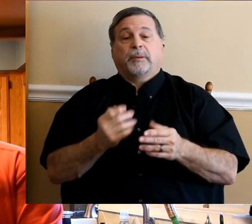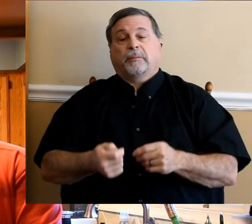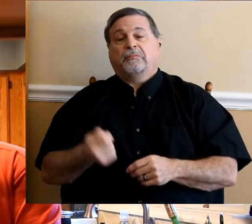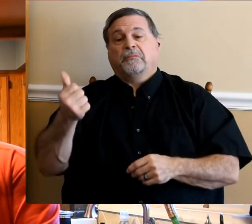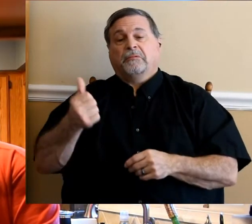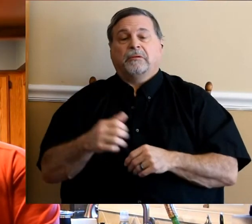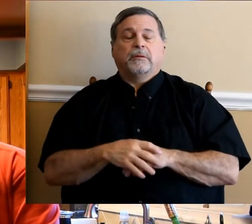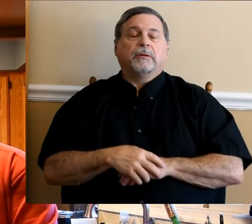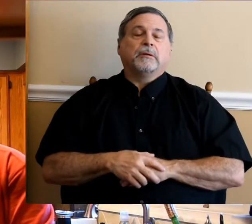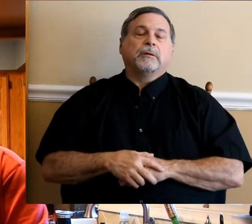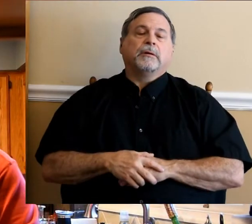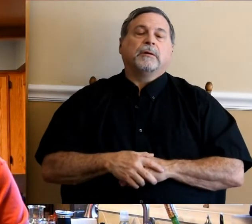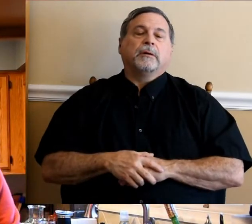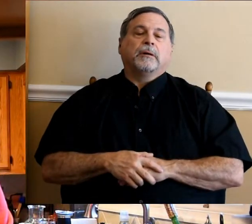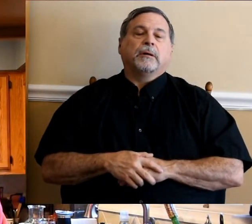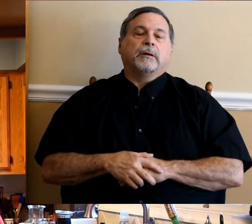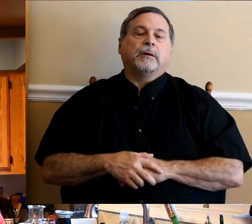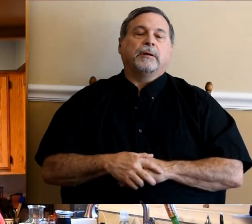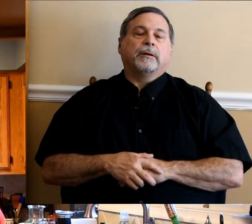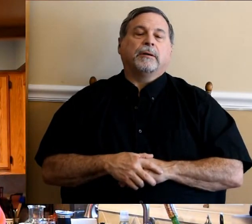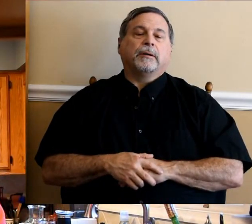that off.